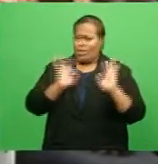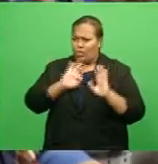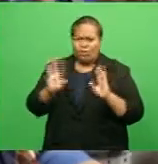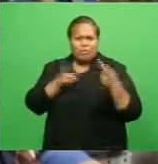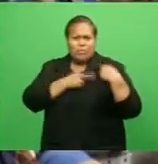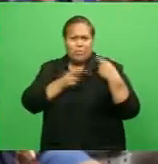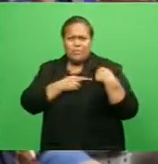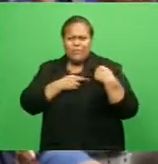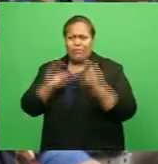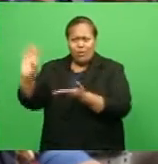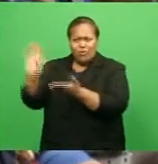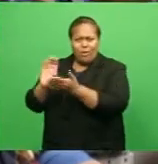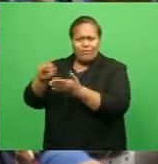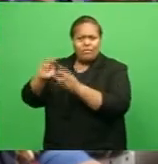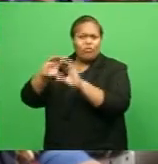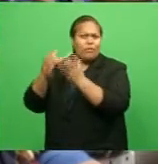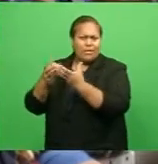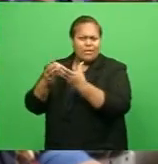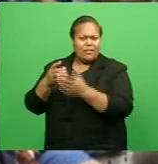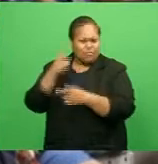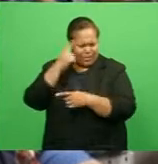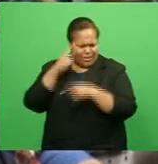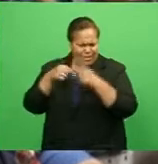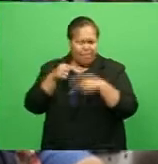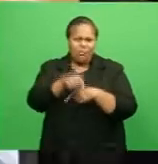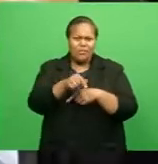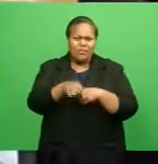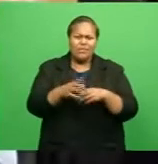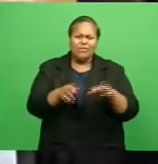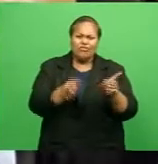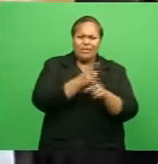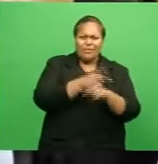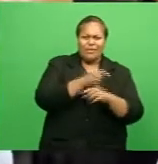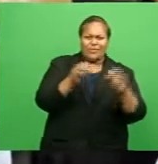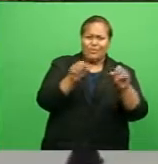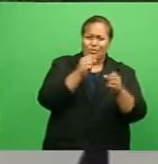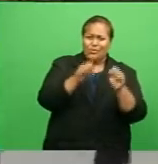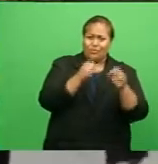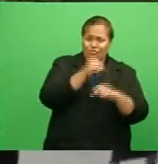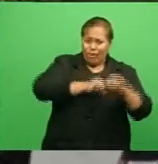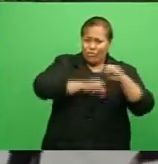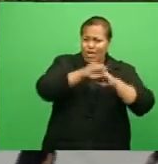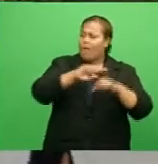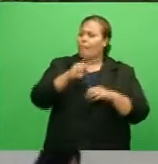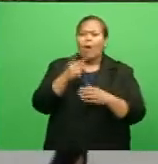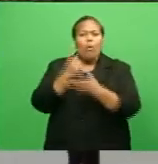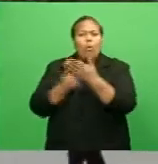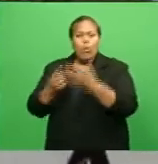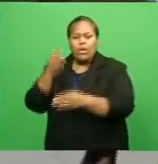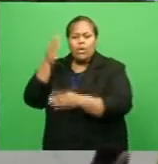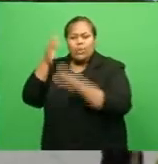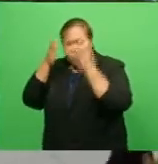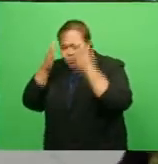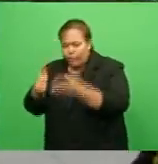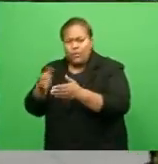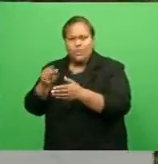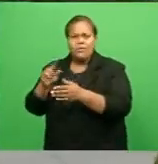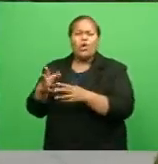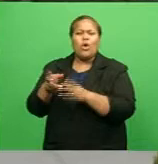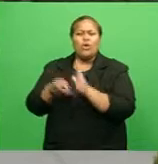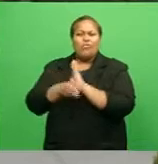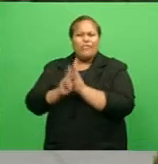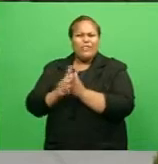to consider restructure, as they only look after triennium submissions and deliberate on midterm reviews. He